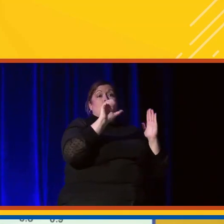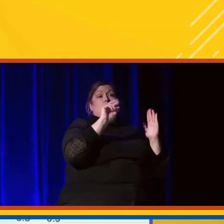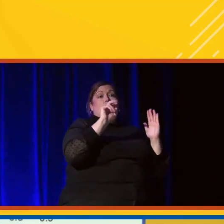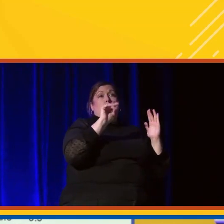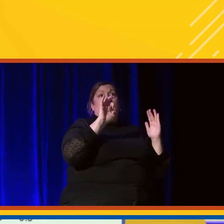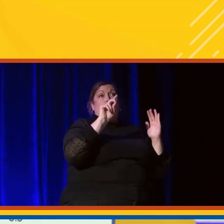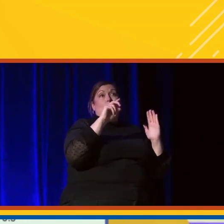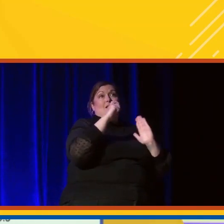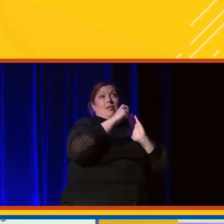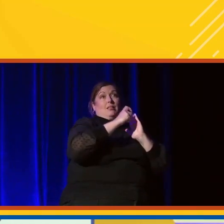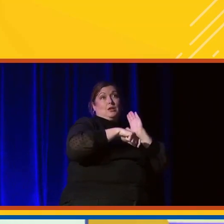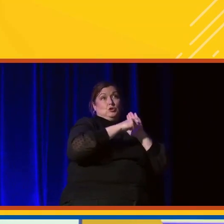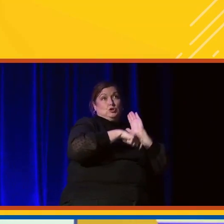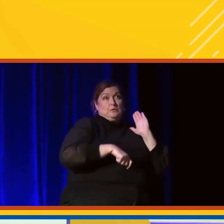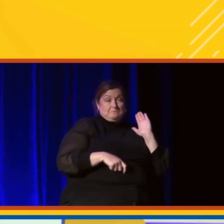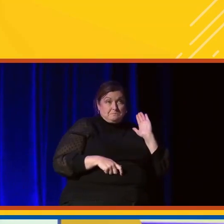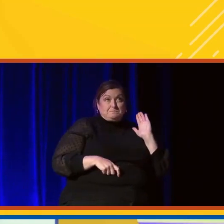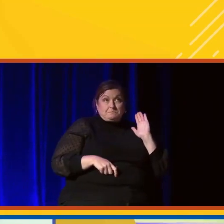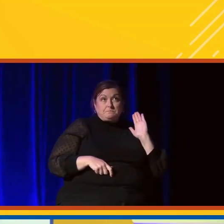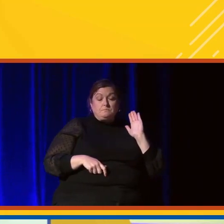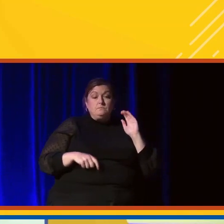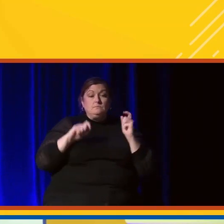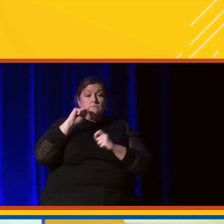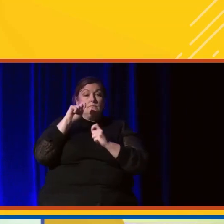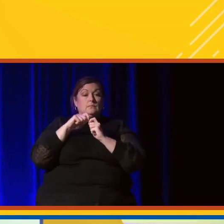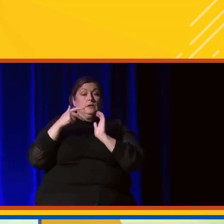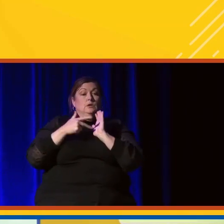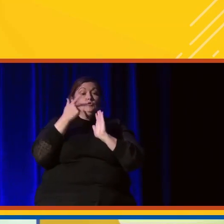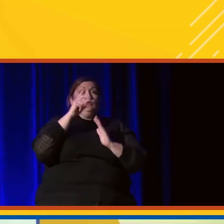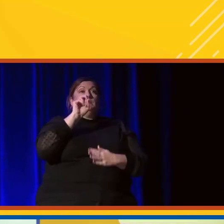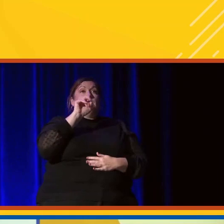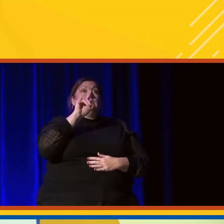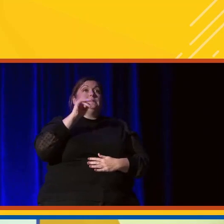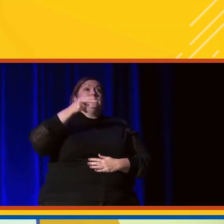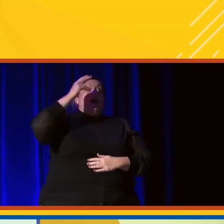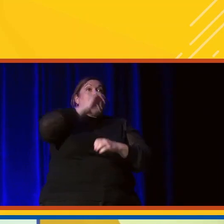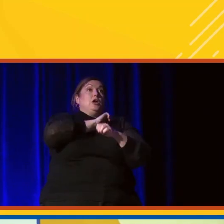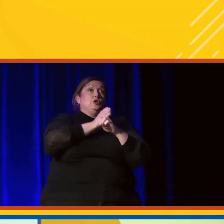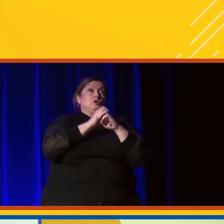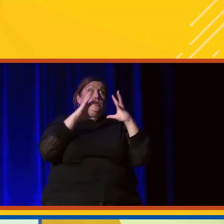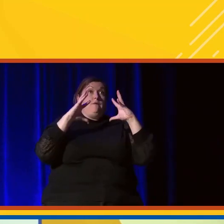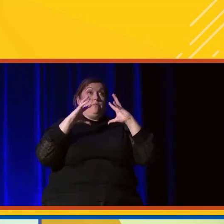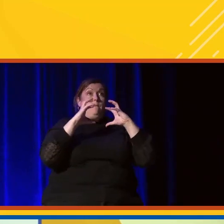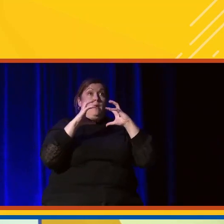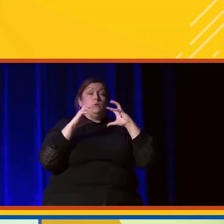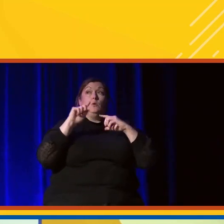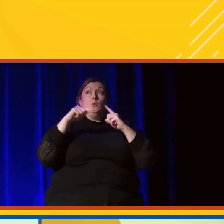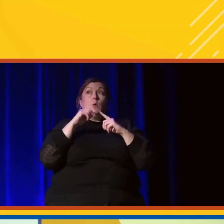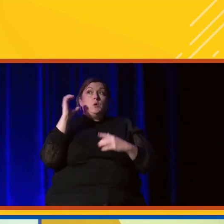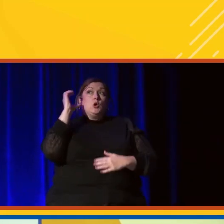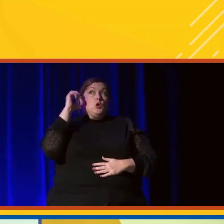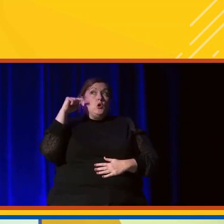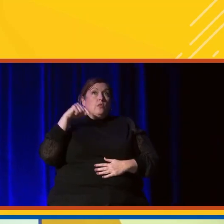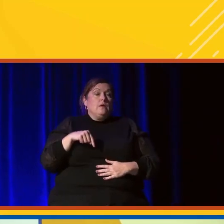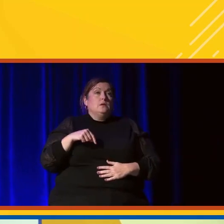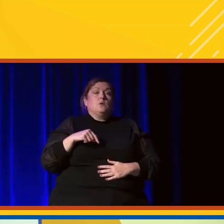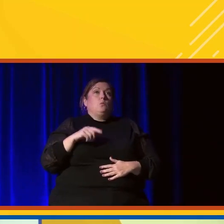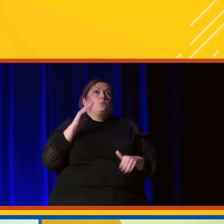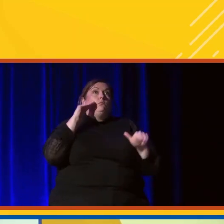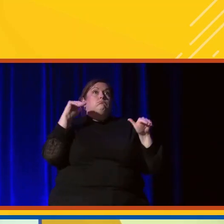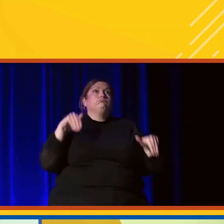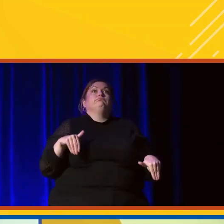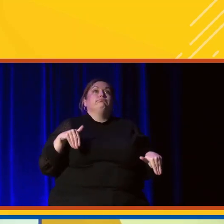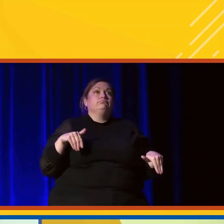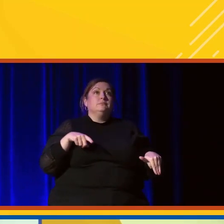literature. In particular, it's the triplet density of states at high energy of the molecule, which when we heard this, we were just completely baffled